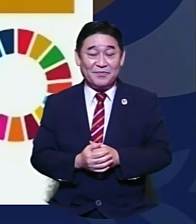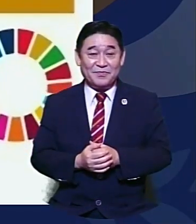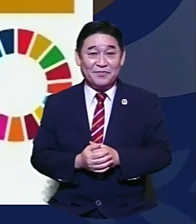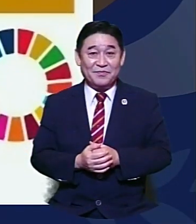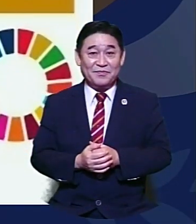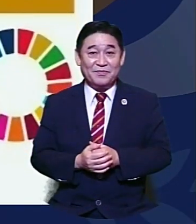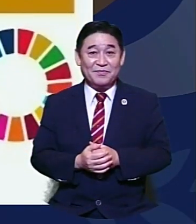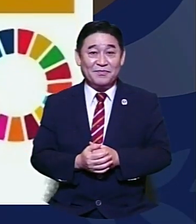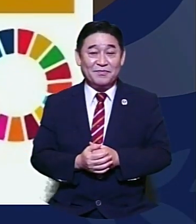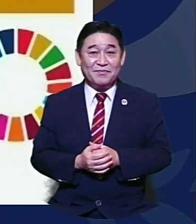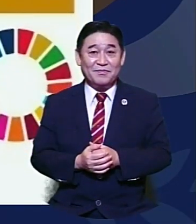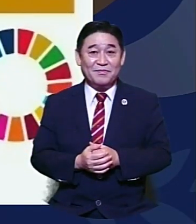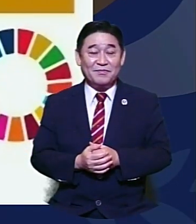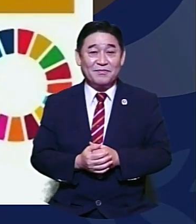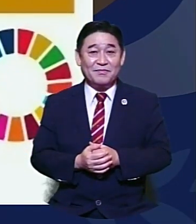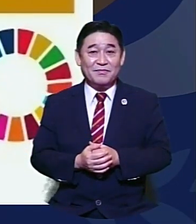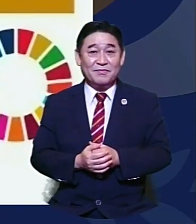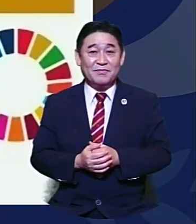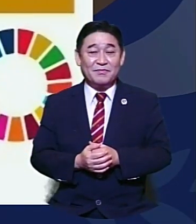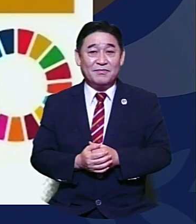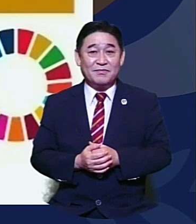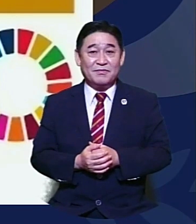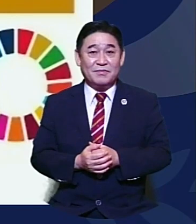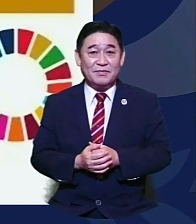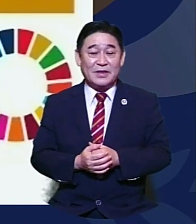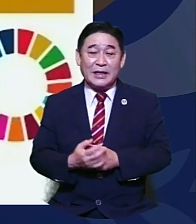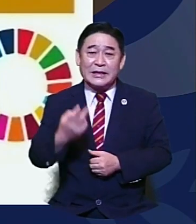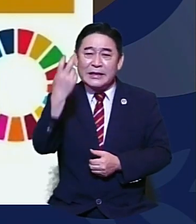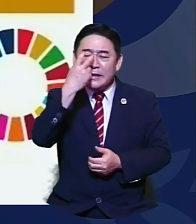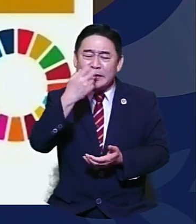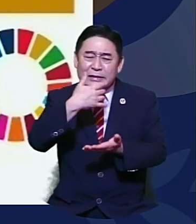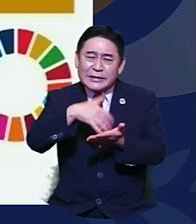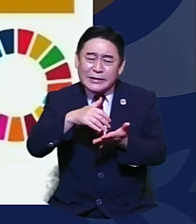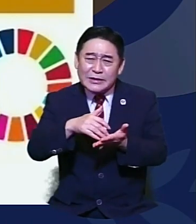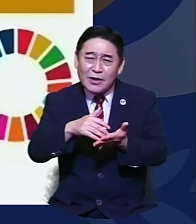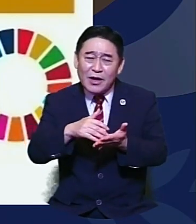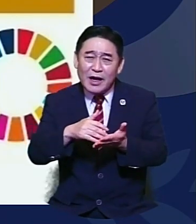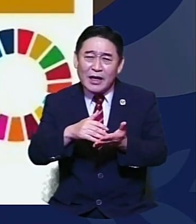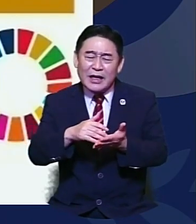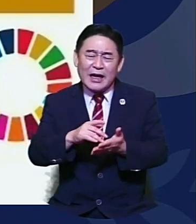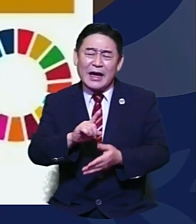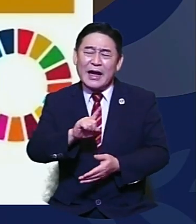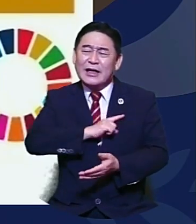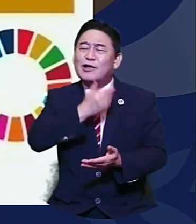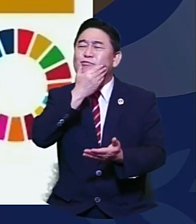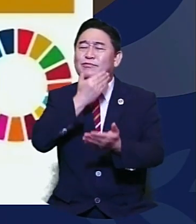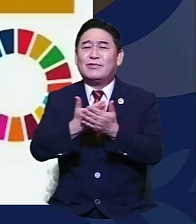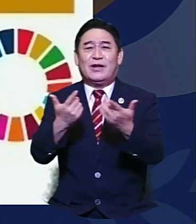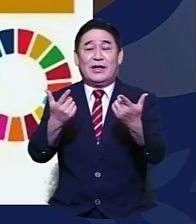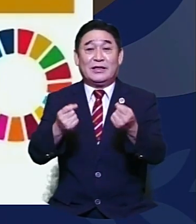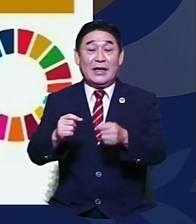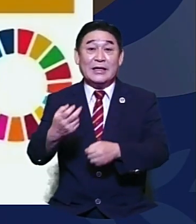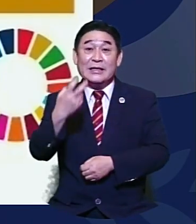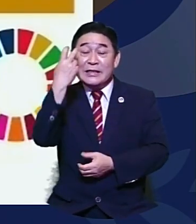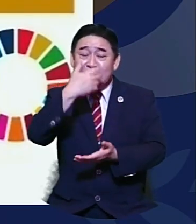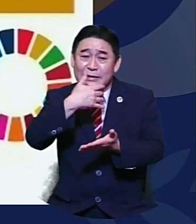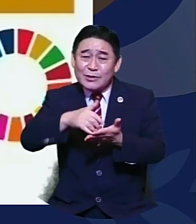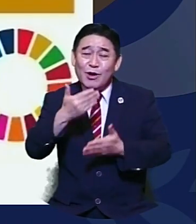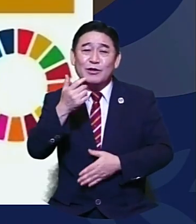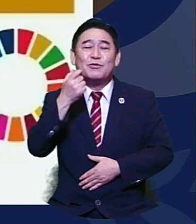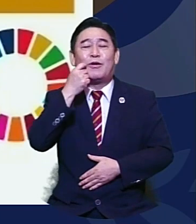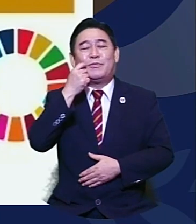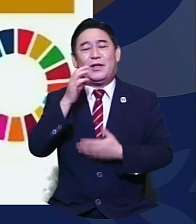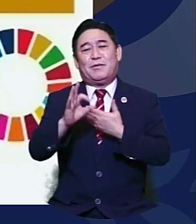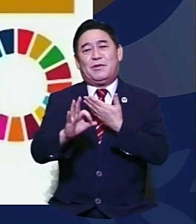about measurement, because measurement is absolutely key. And if we can't measure it, it's hard to actually move,